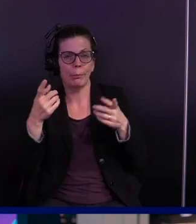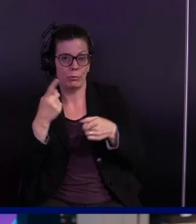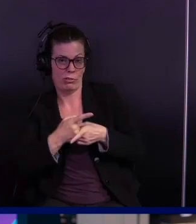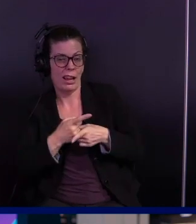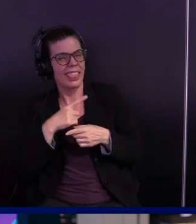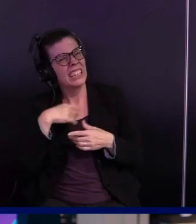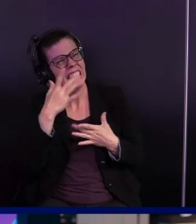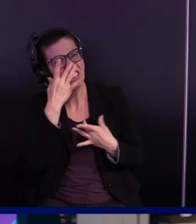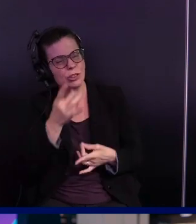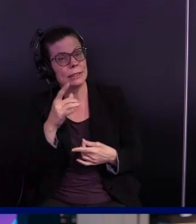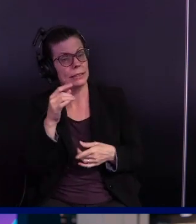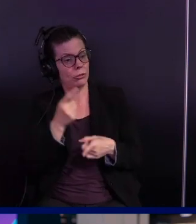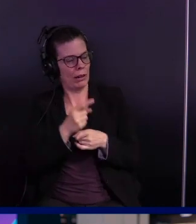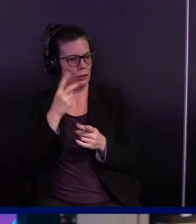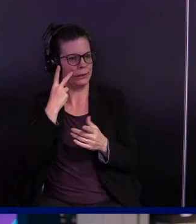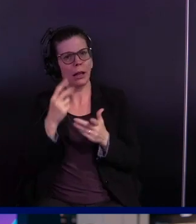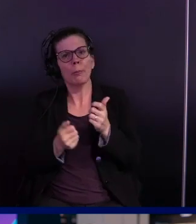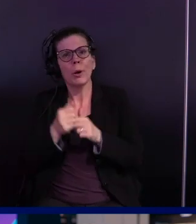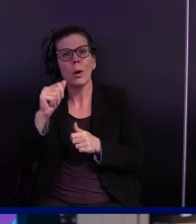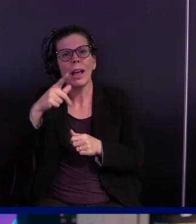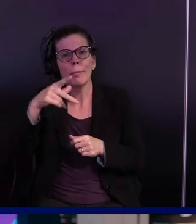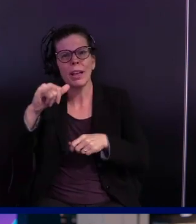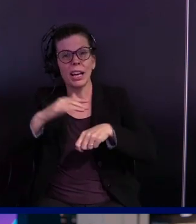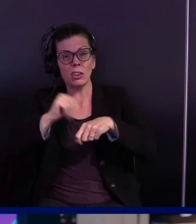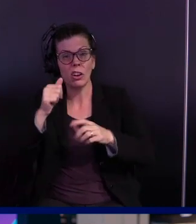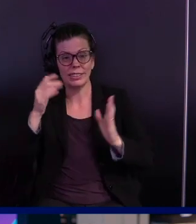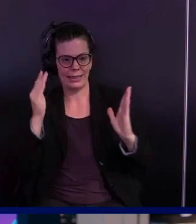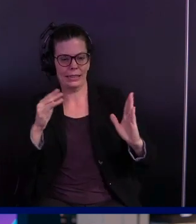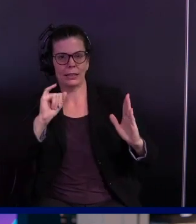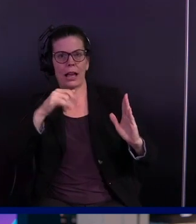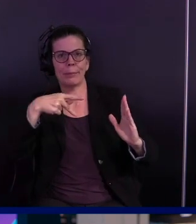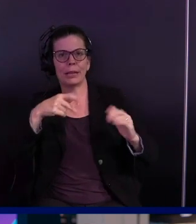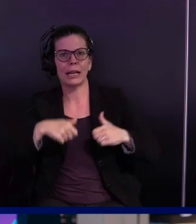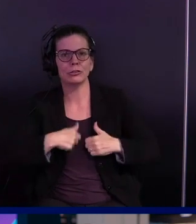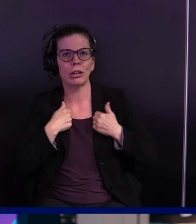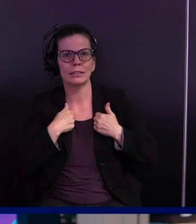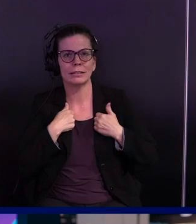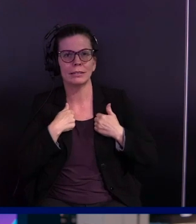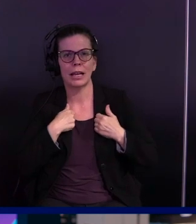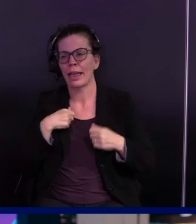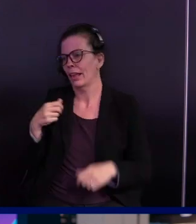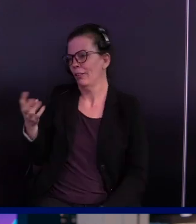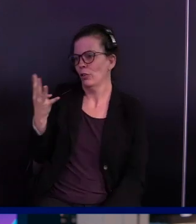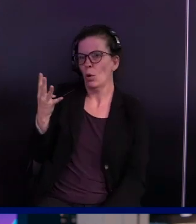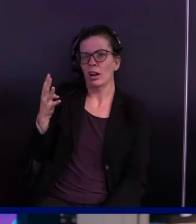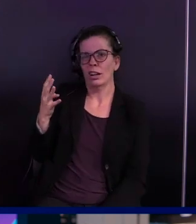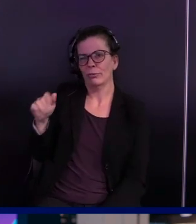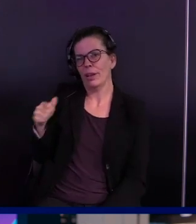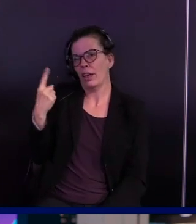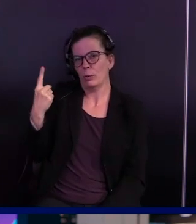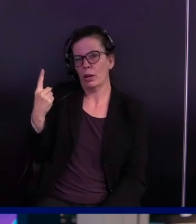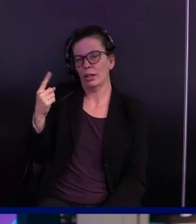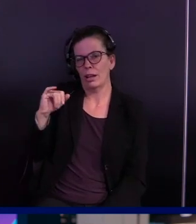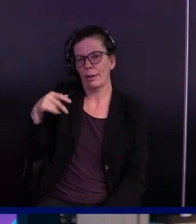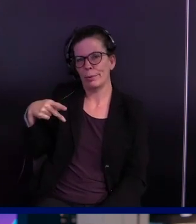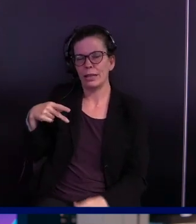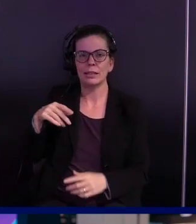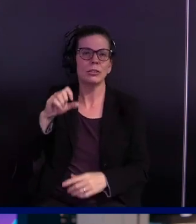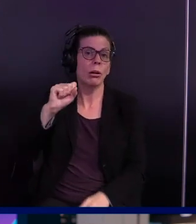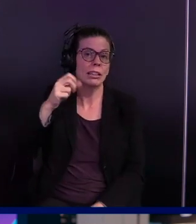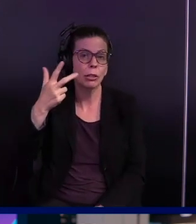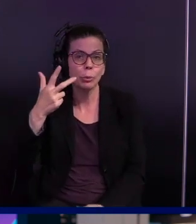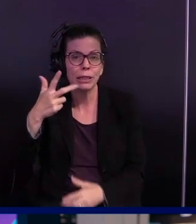of interesting, right? Because you can see most of the API calls happen from this IP address, and there's only 4 that happen from this other one, right? So, and there's like S3,